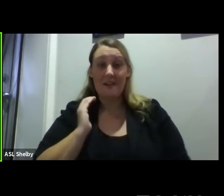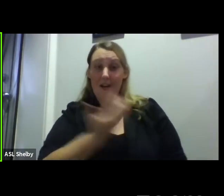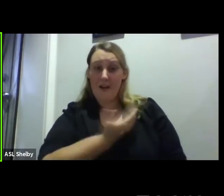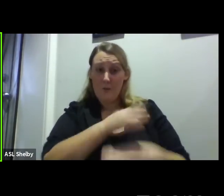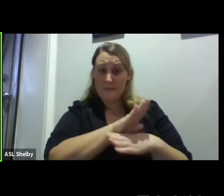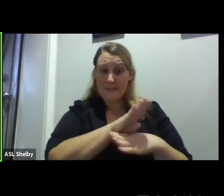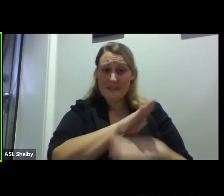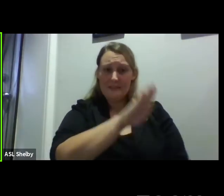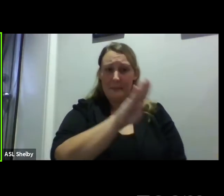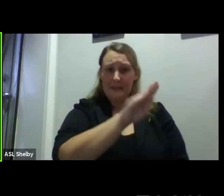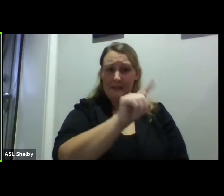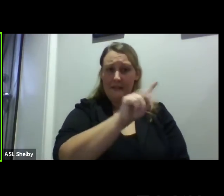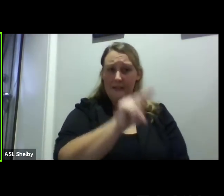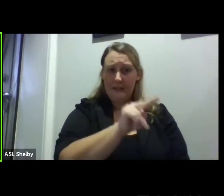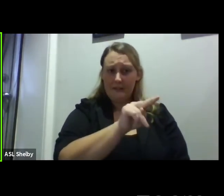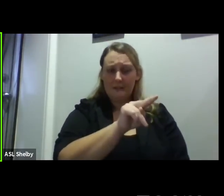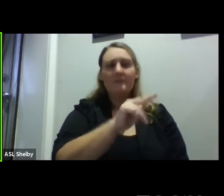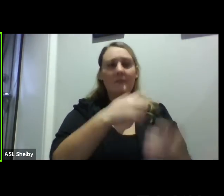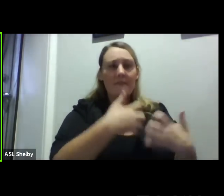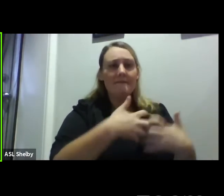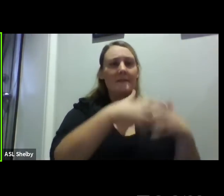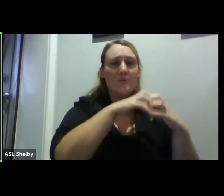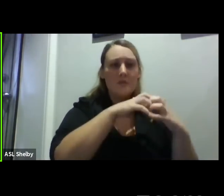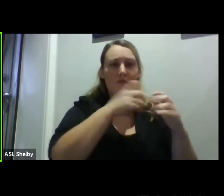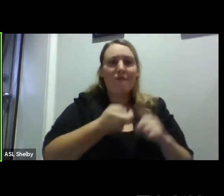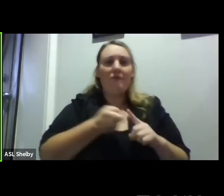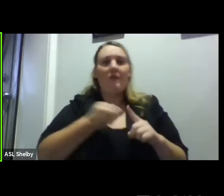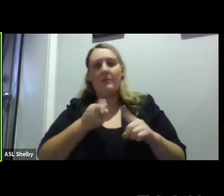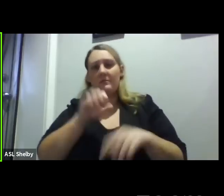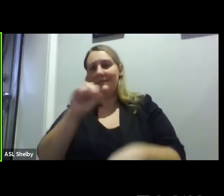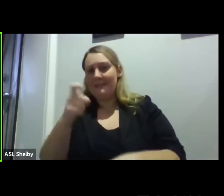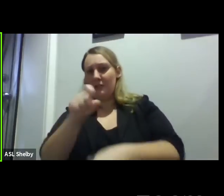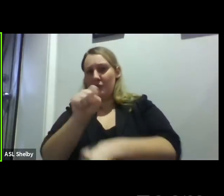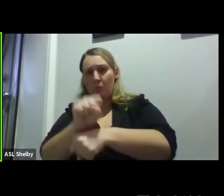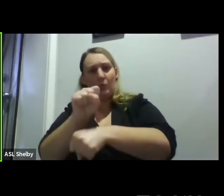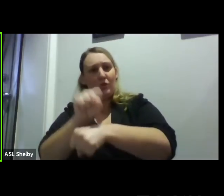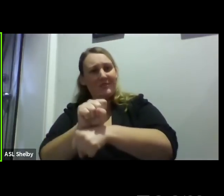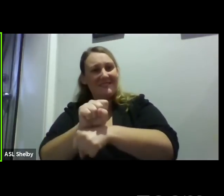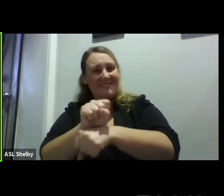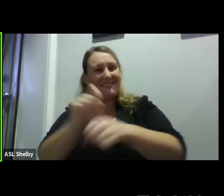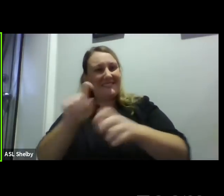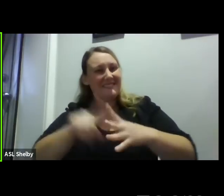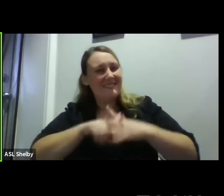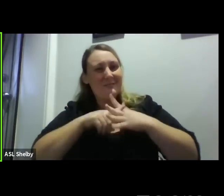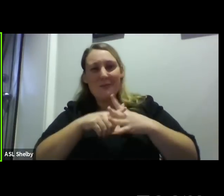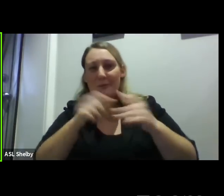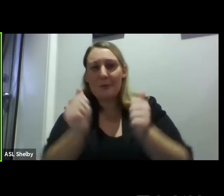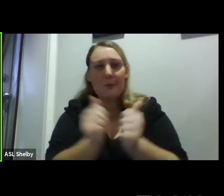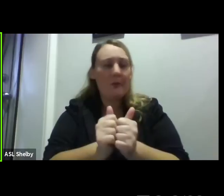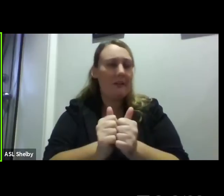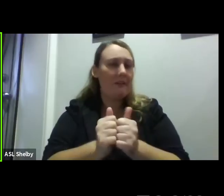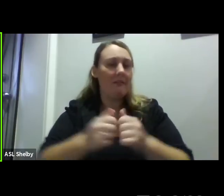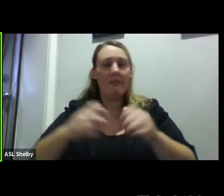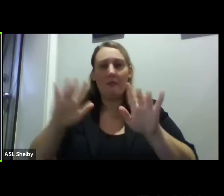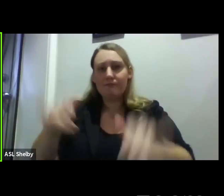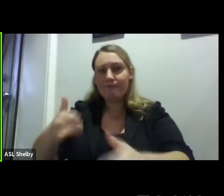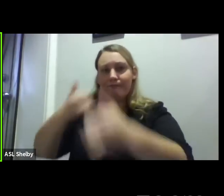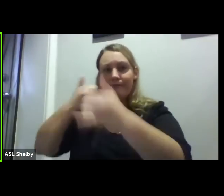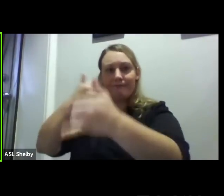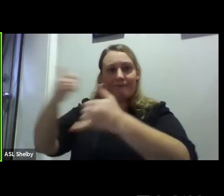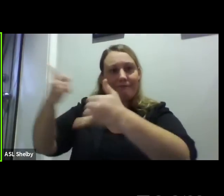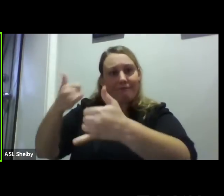It's founded through sex work. It's founded through phone sex work. It's founded through madams. It's founded